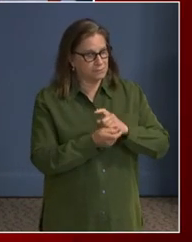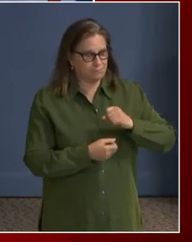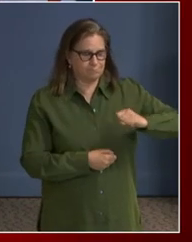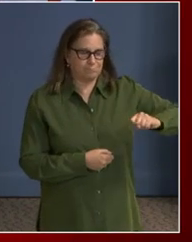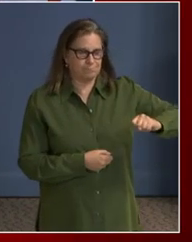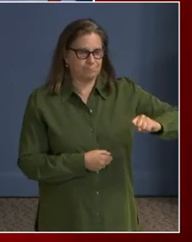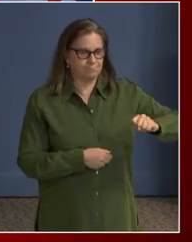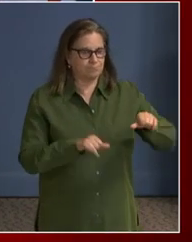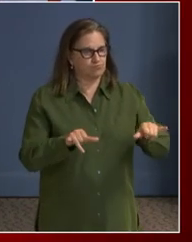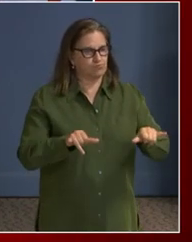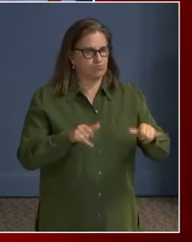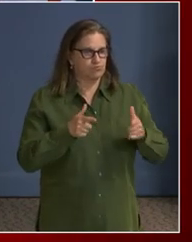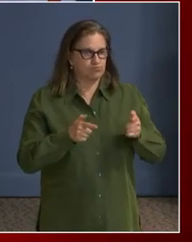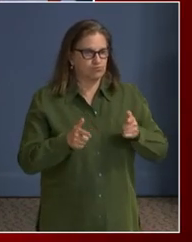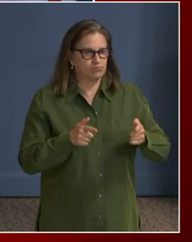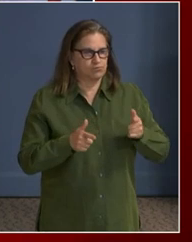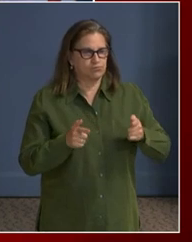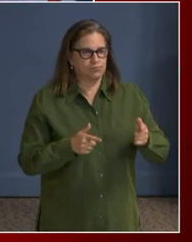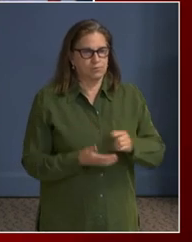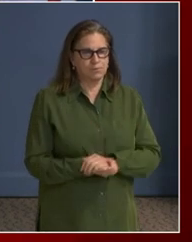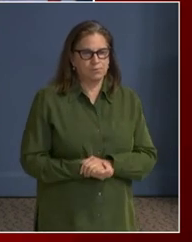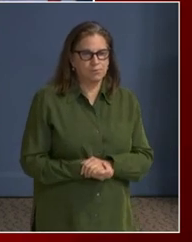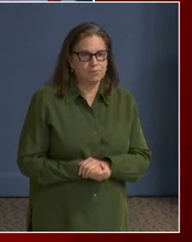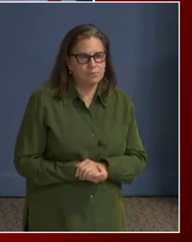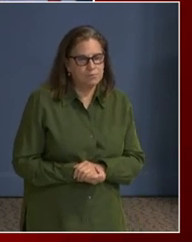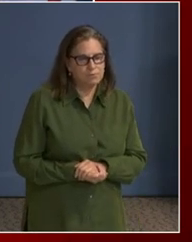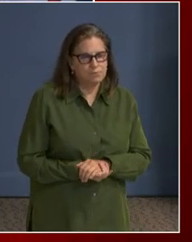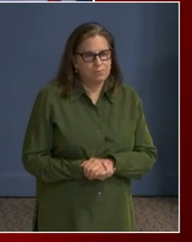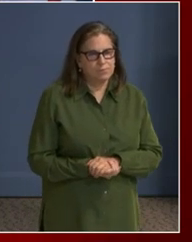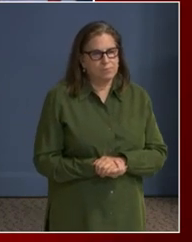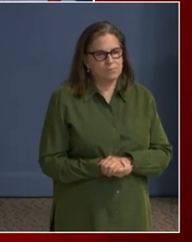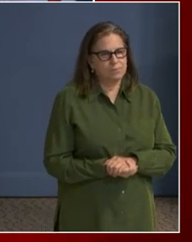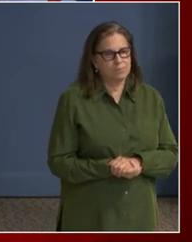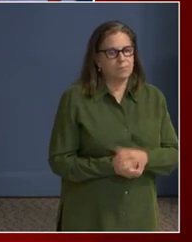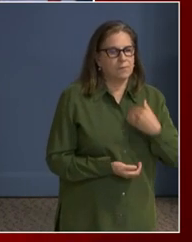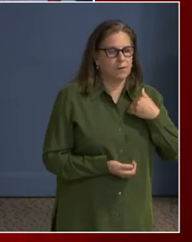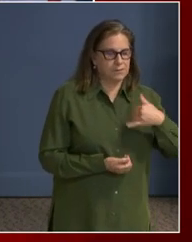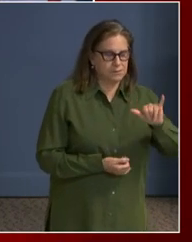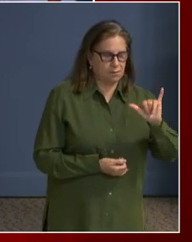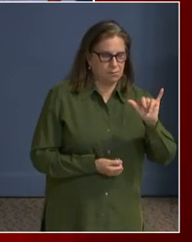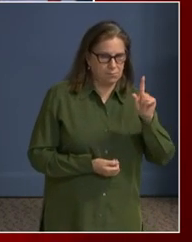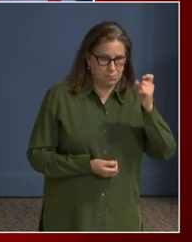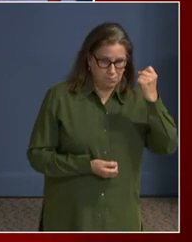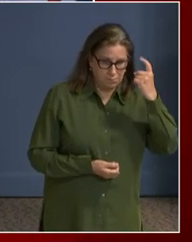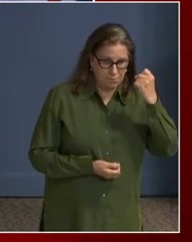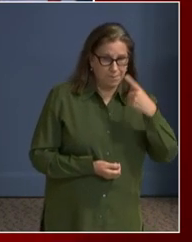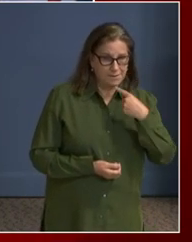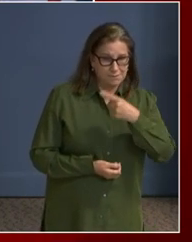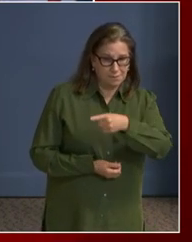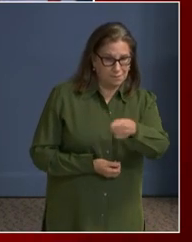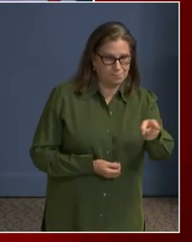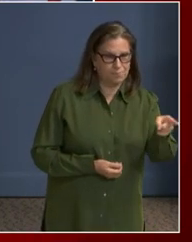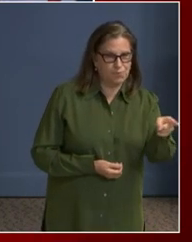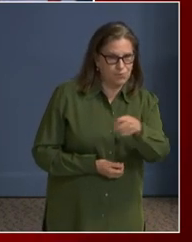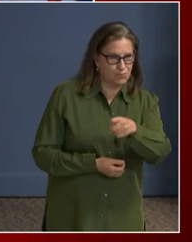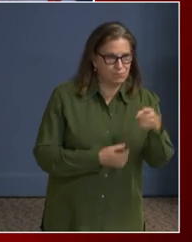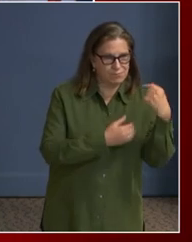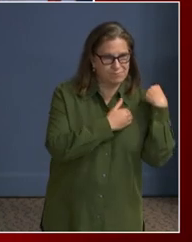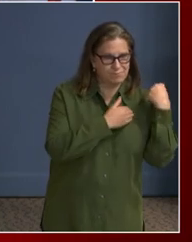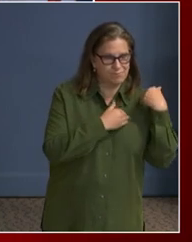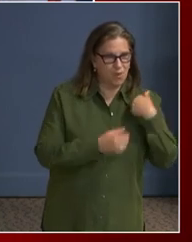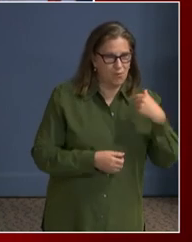us, but we have to hold people accountable for things that they do in the community. And we're here to provide a